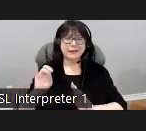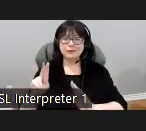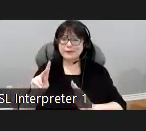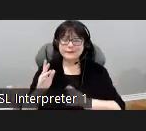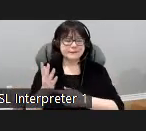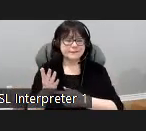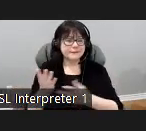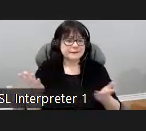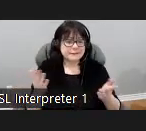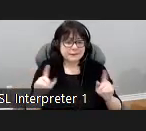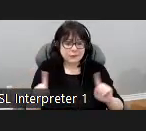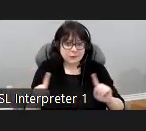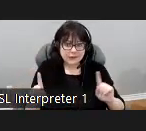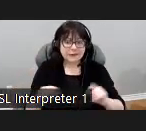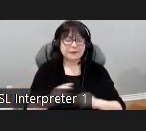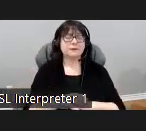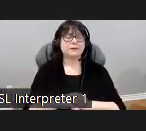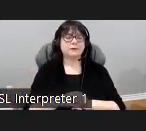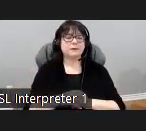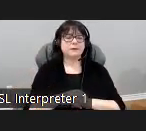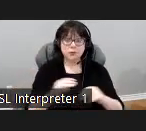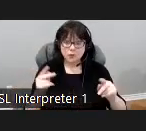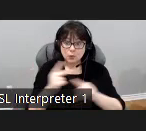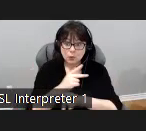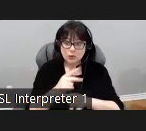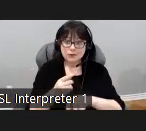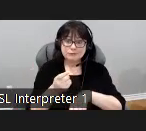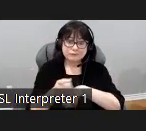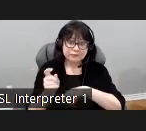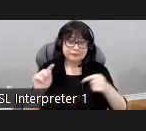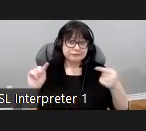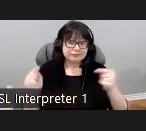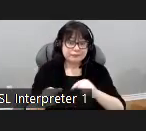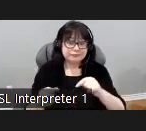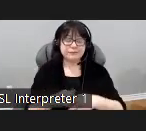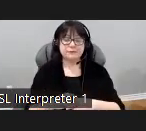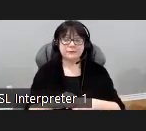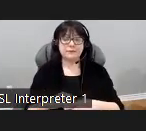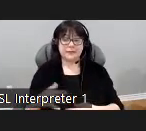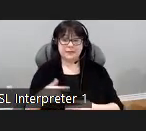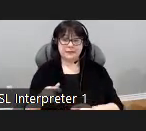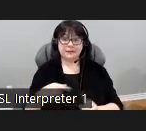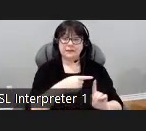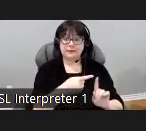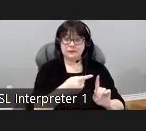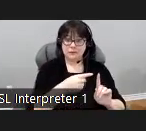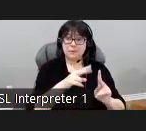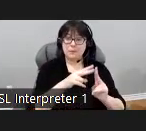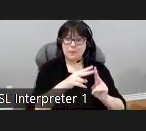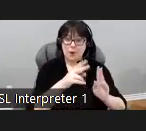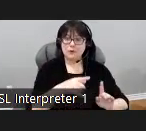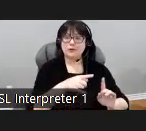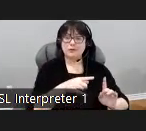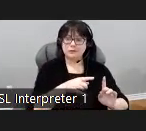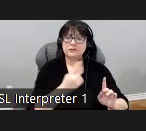the greatest injuries are done. It is where you have one partner who's using a pattern of behavior to be in control